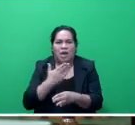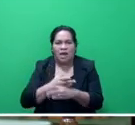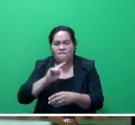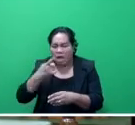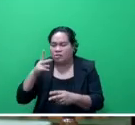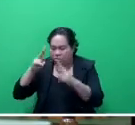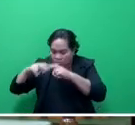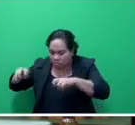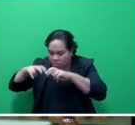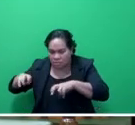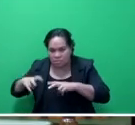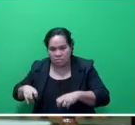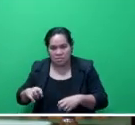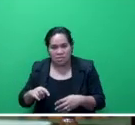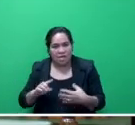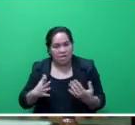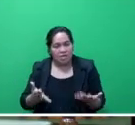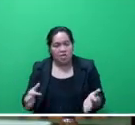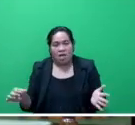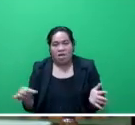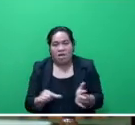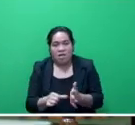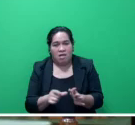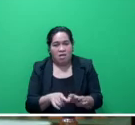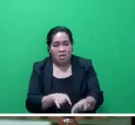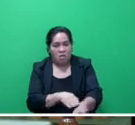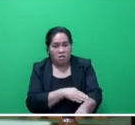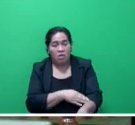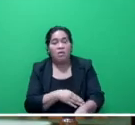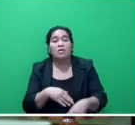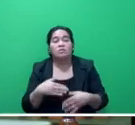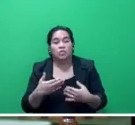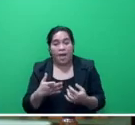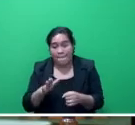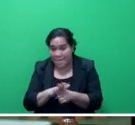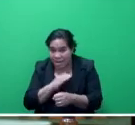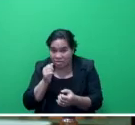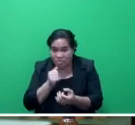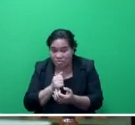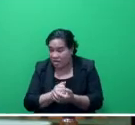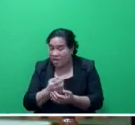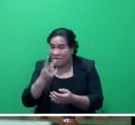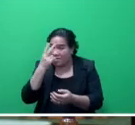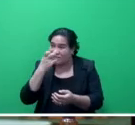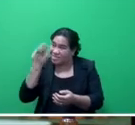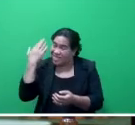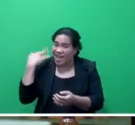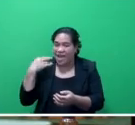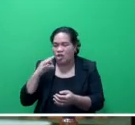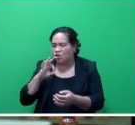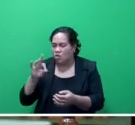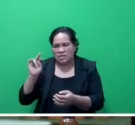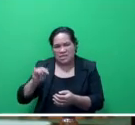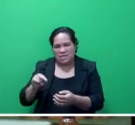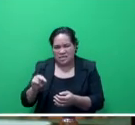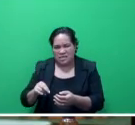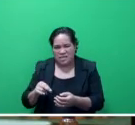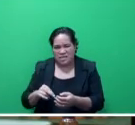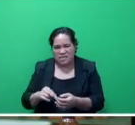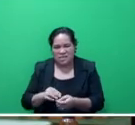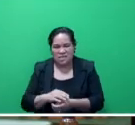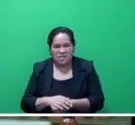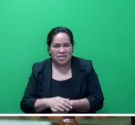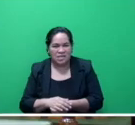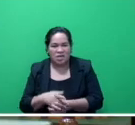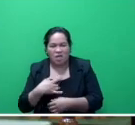the State Lands Act and the Itaukei Lands Trust Act 1940 to ensure that written consent is no longer required for a mortgage, charge, pledge or caveat